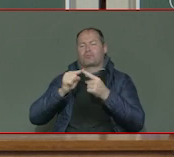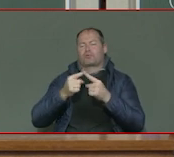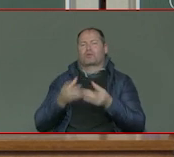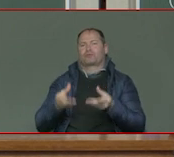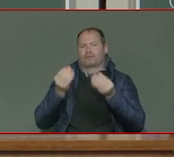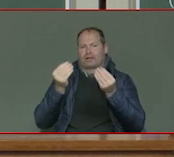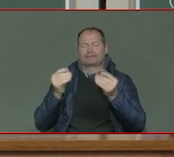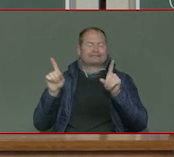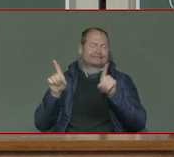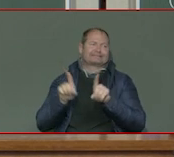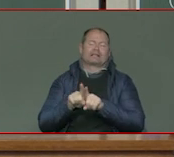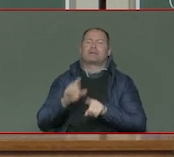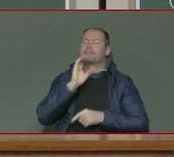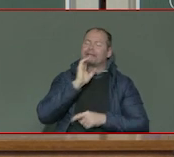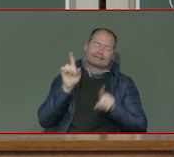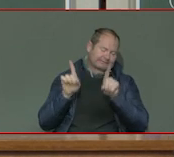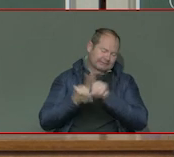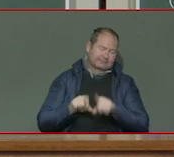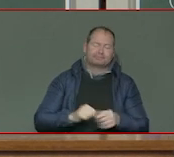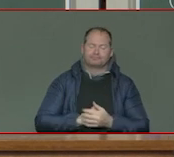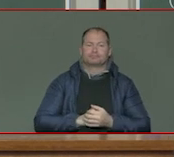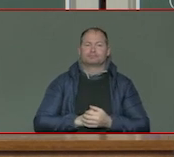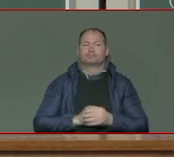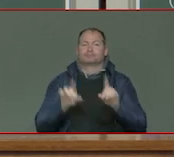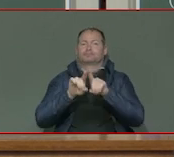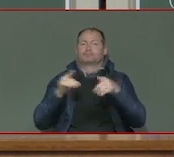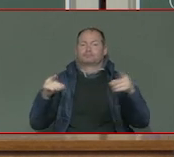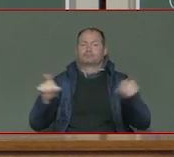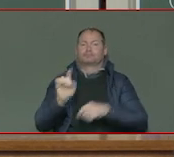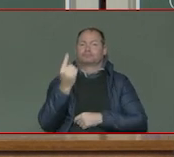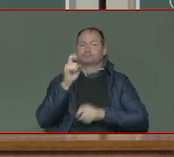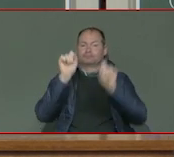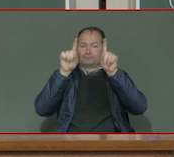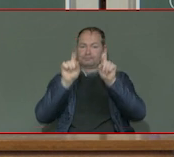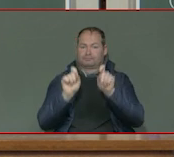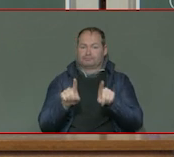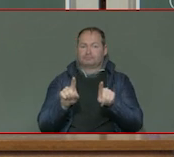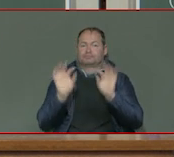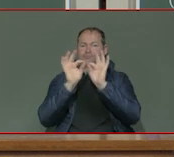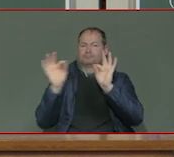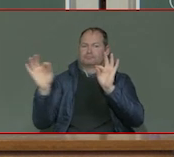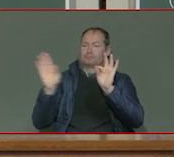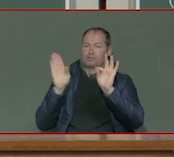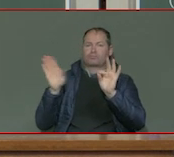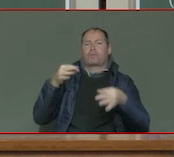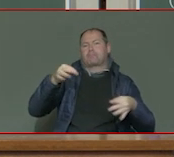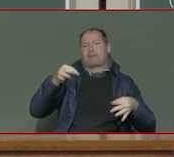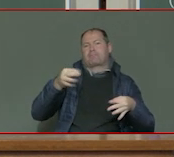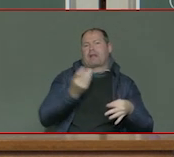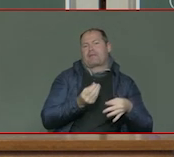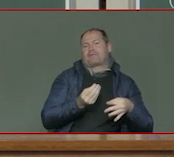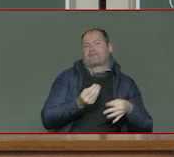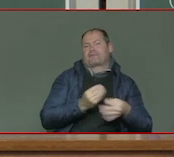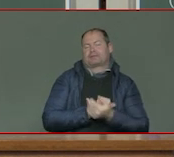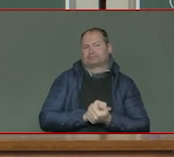synonymous. Is that clear? To differentiate by means of first principles, this is the formula. It's on the formula sheet.